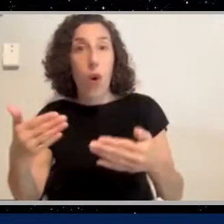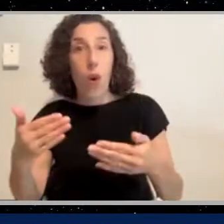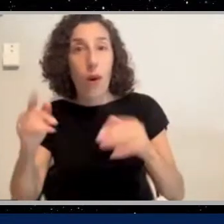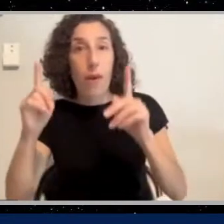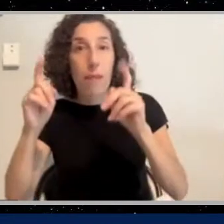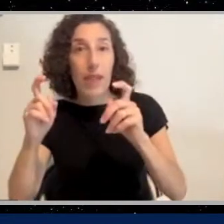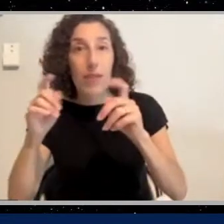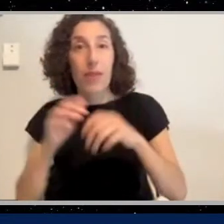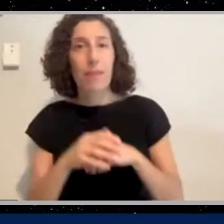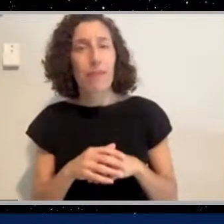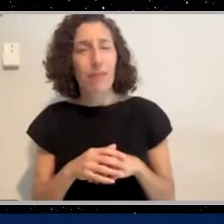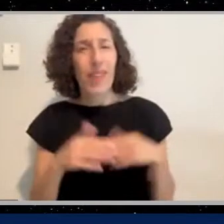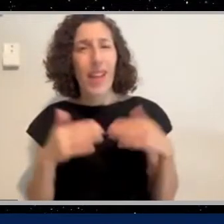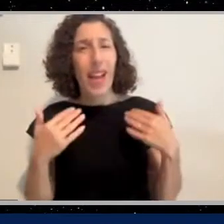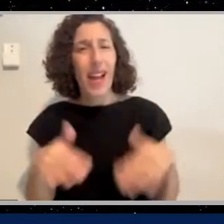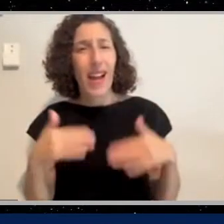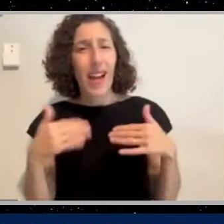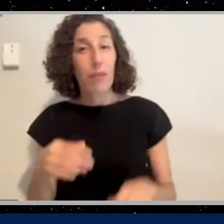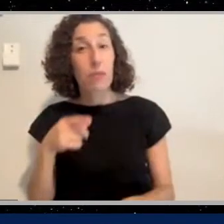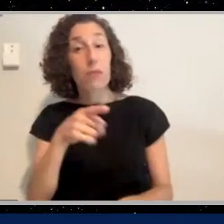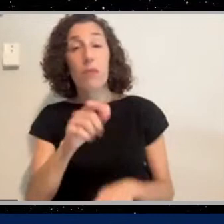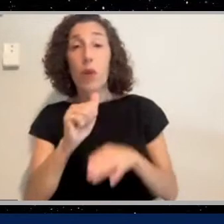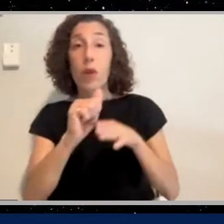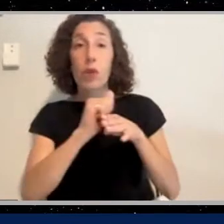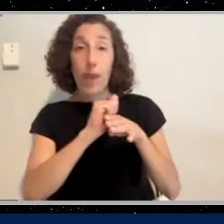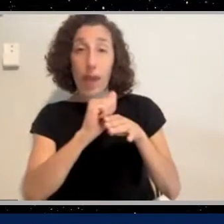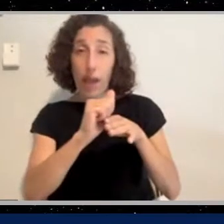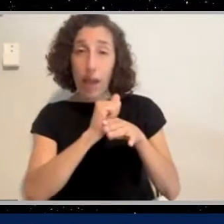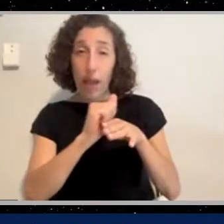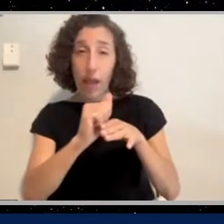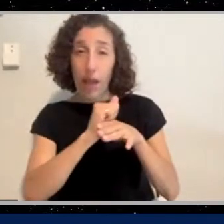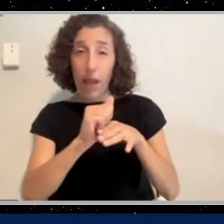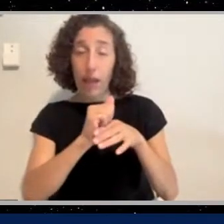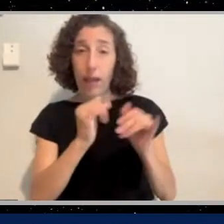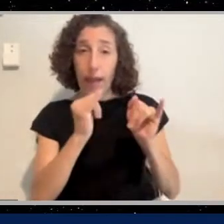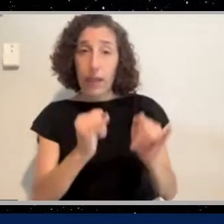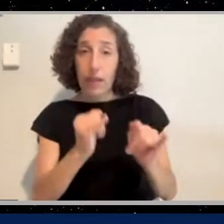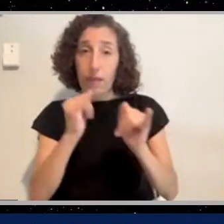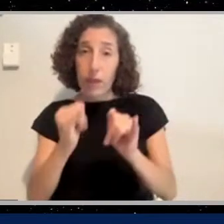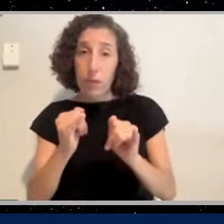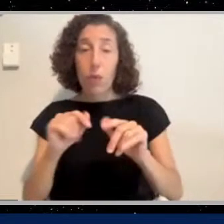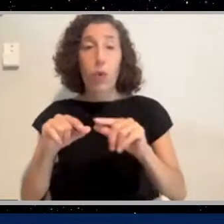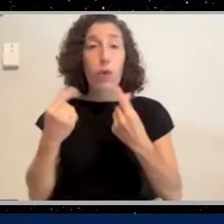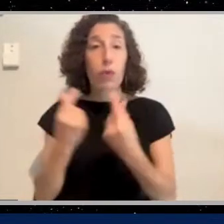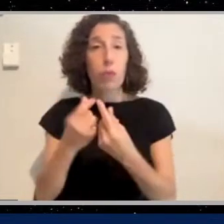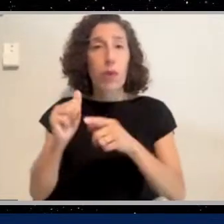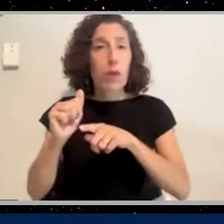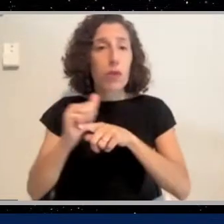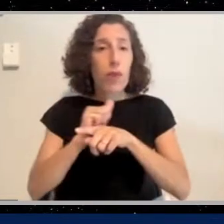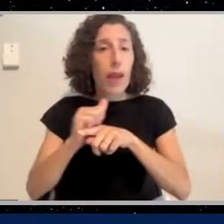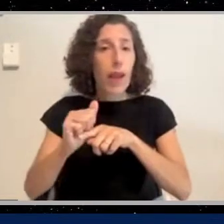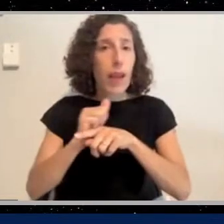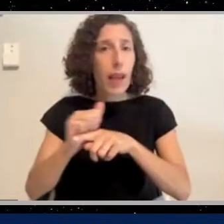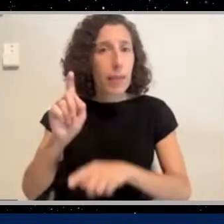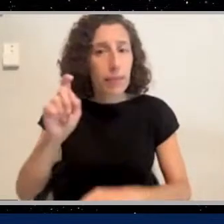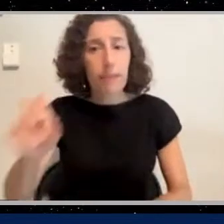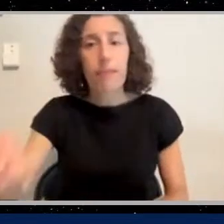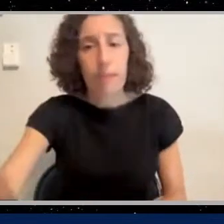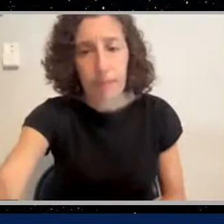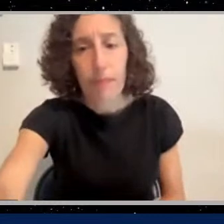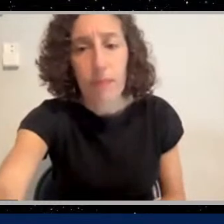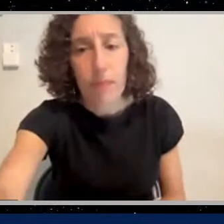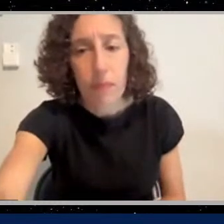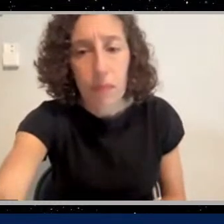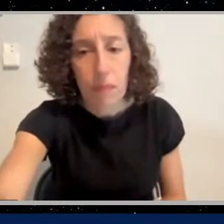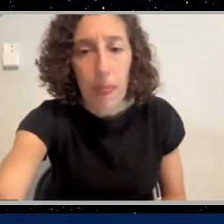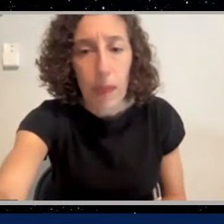the flight, individually or together as a whole crew? There is some, yes. There's the group